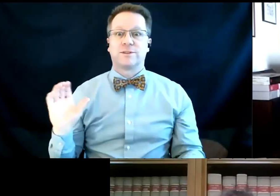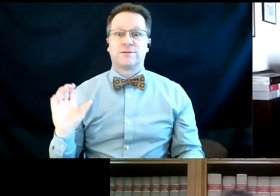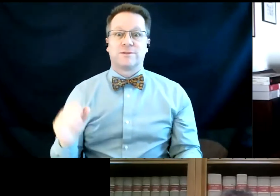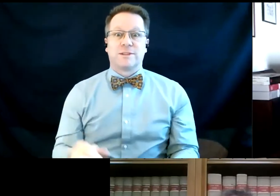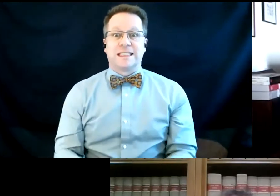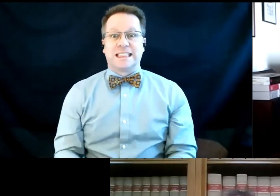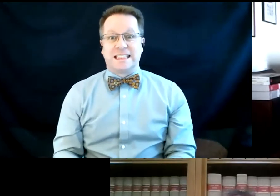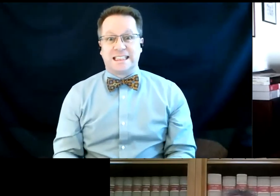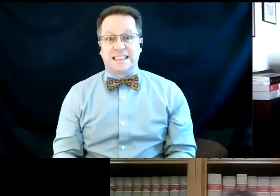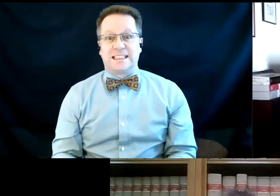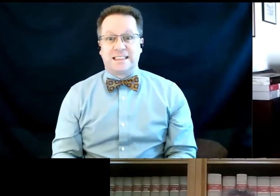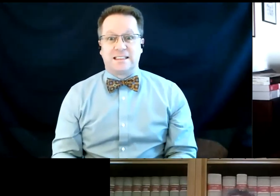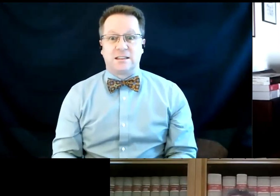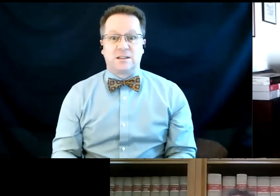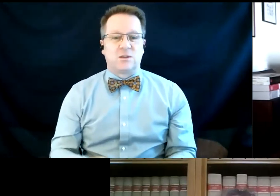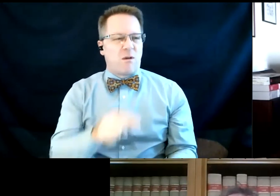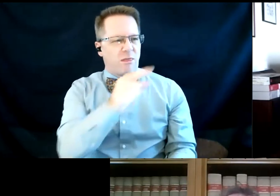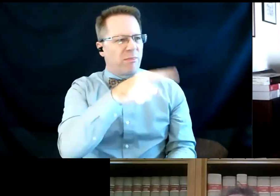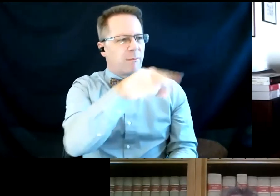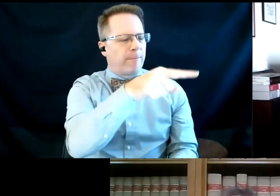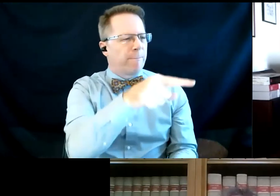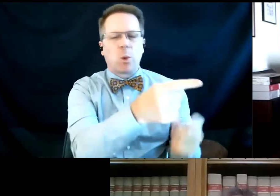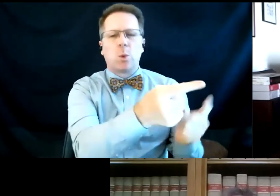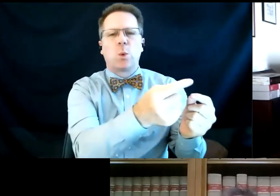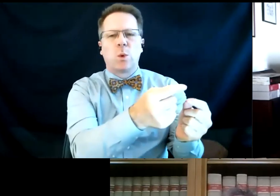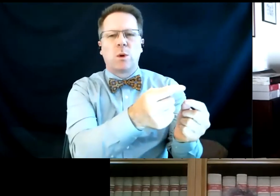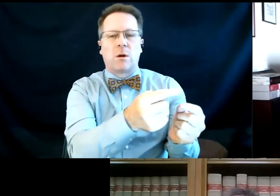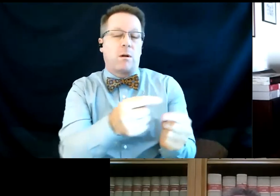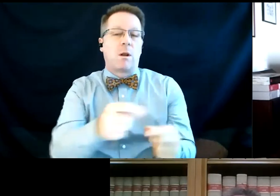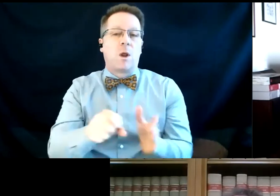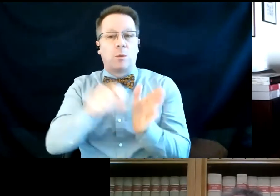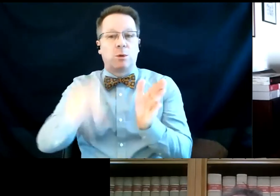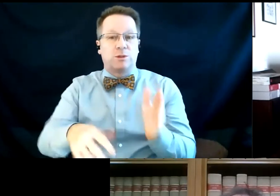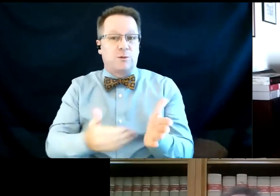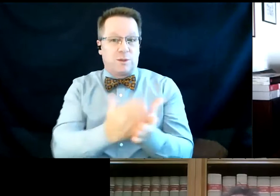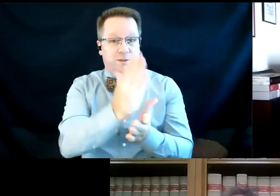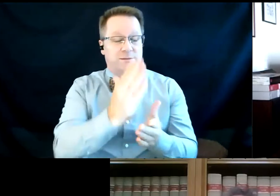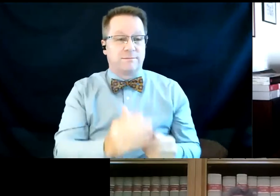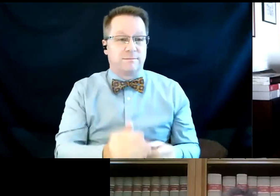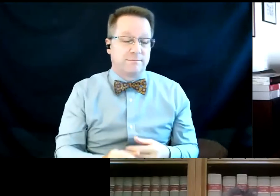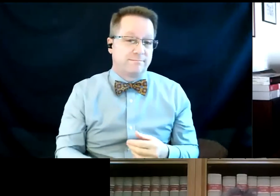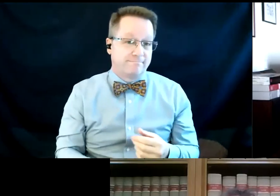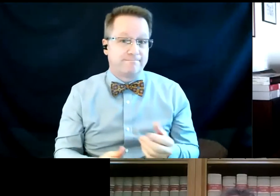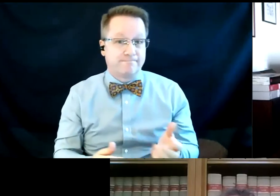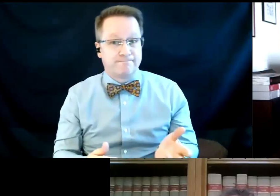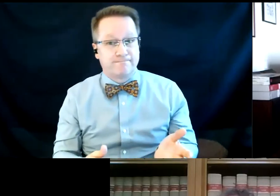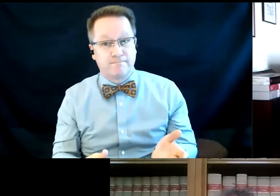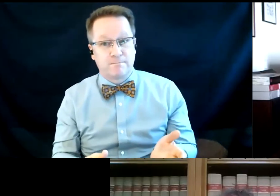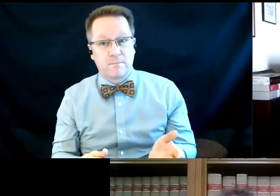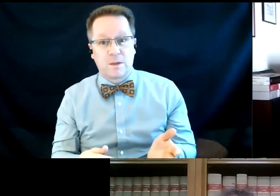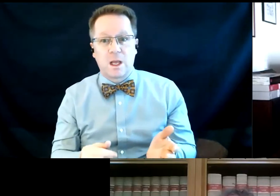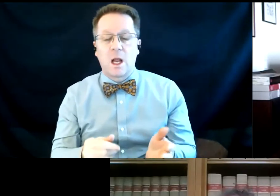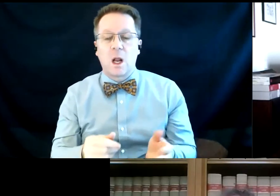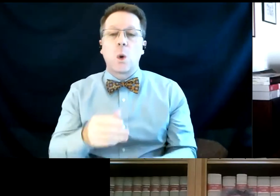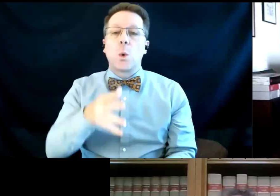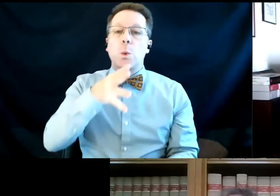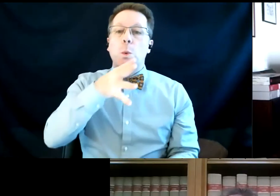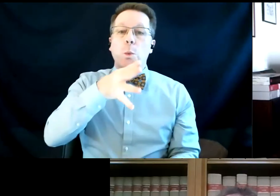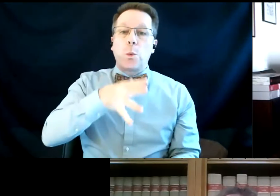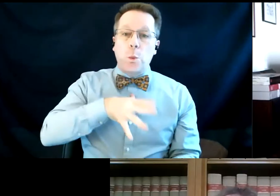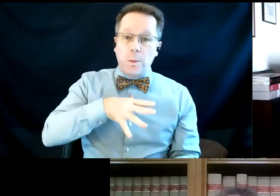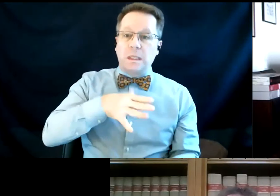things that court has recognized: the right to abortion, the fact that discriminating against women on the basis of their